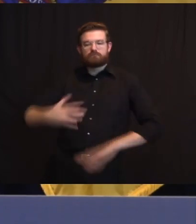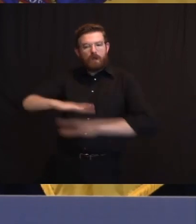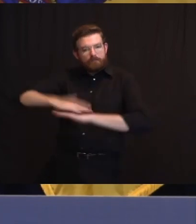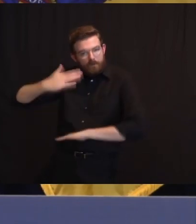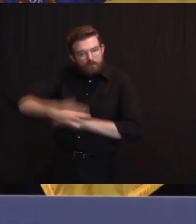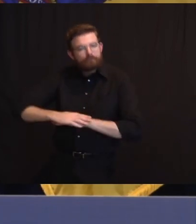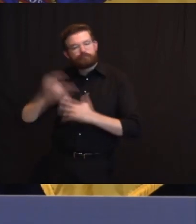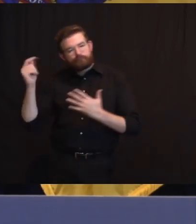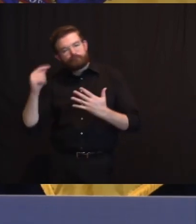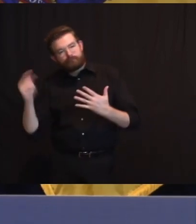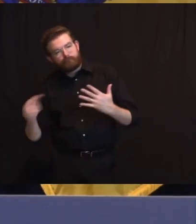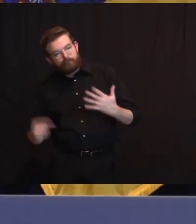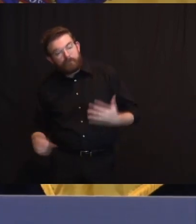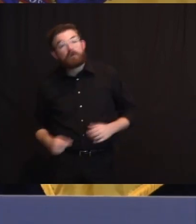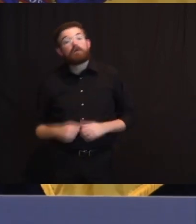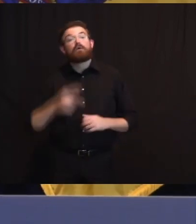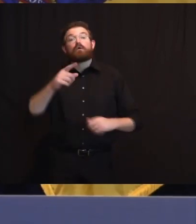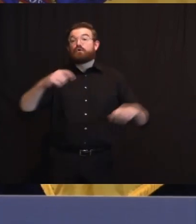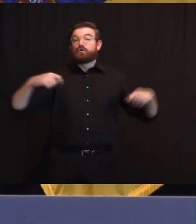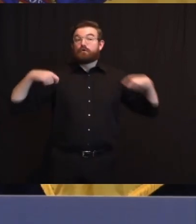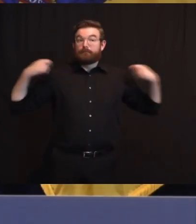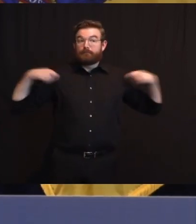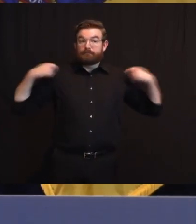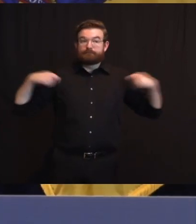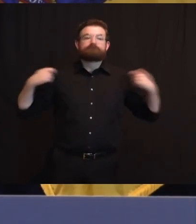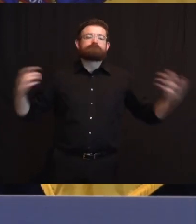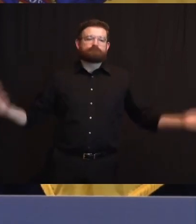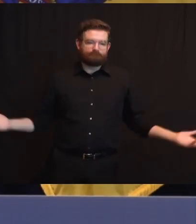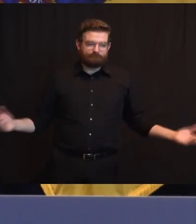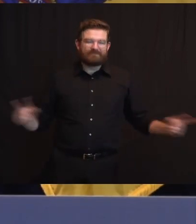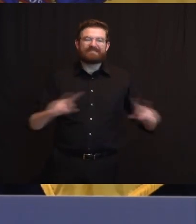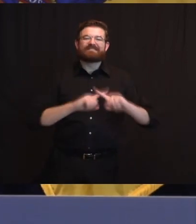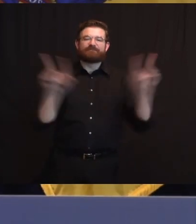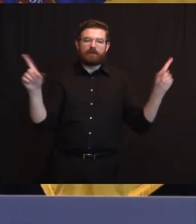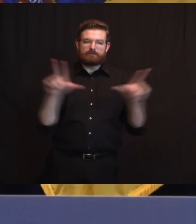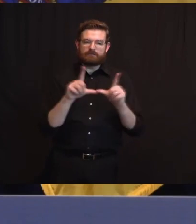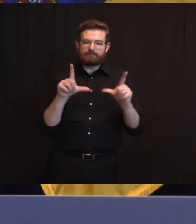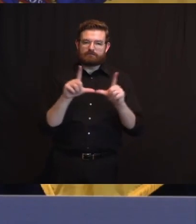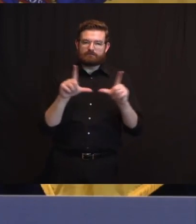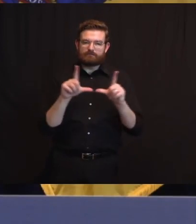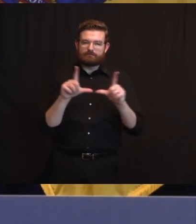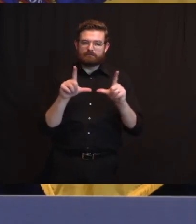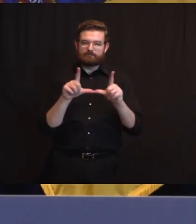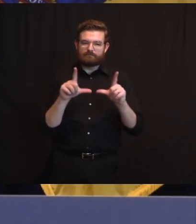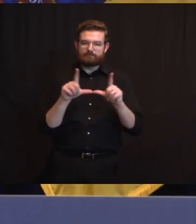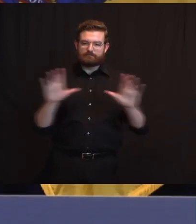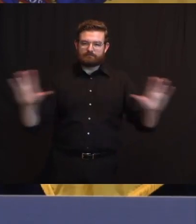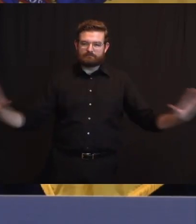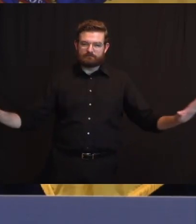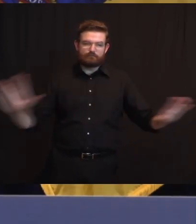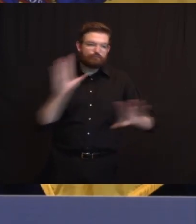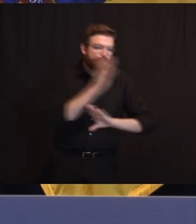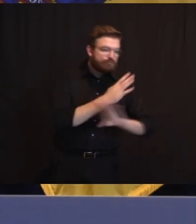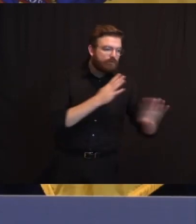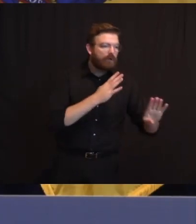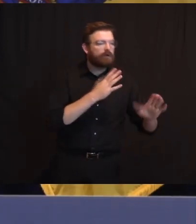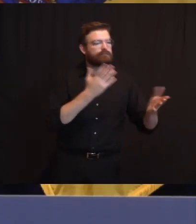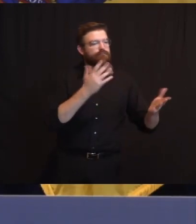Gyms, first of all, different licenses. So, and again, Matt, you'll correct me if I'm wrong here.